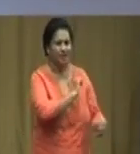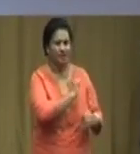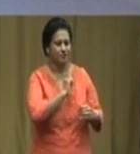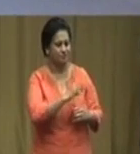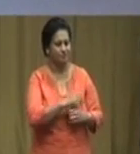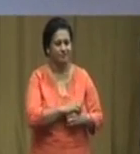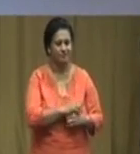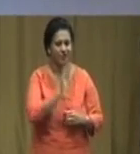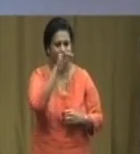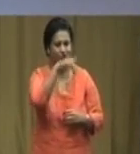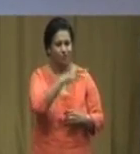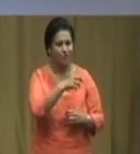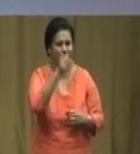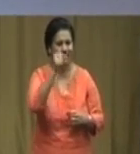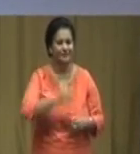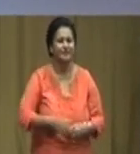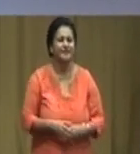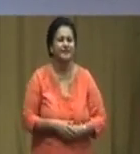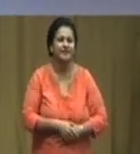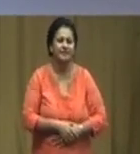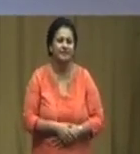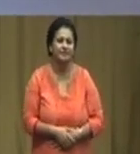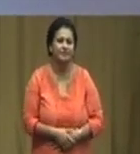remember us fondly when you see the seat time. Thank you.